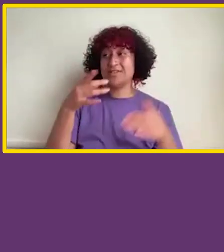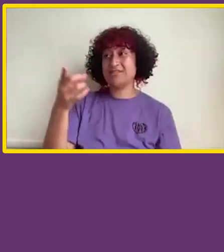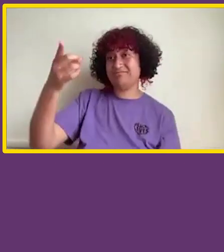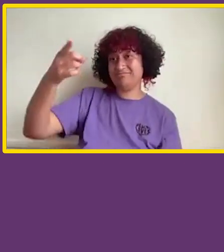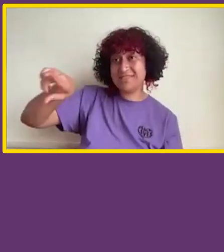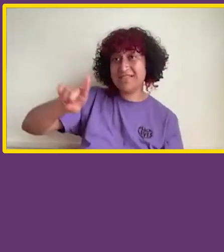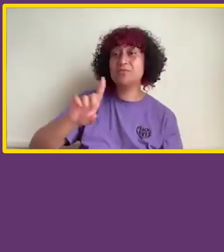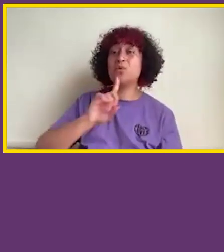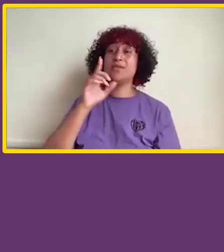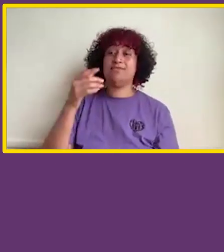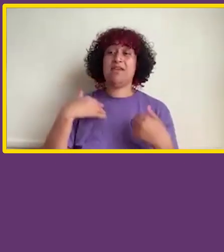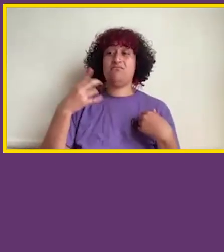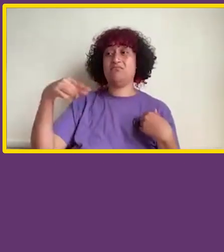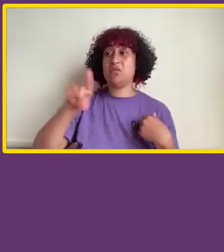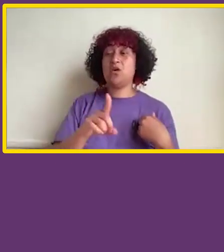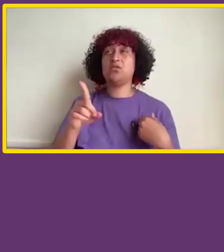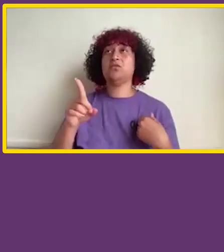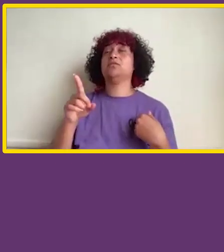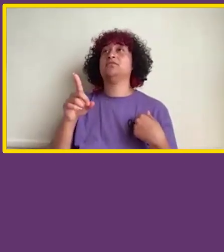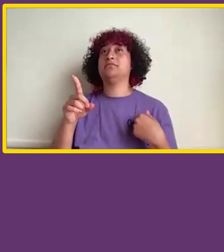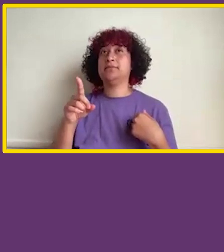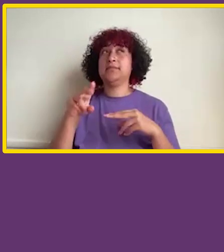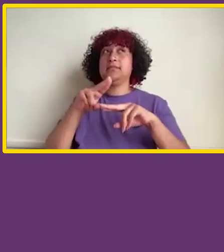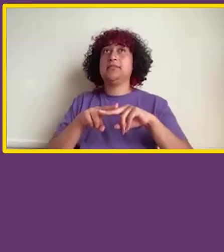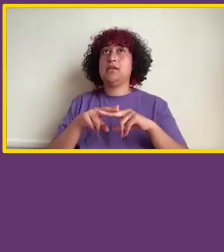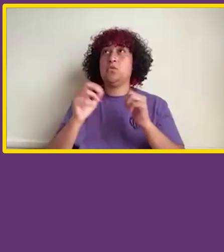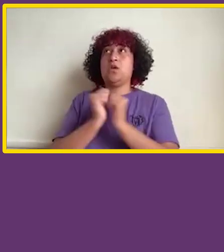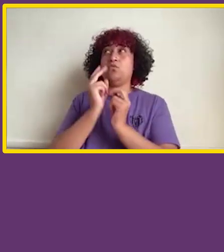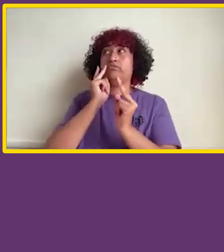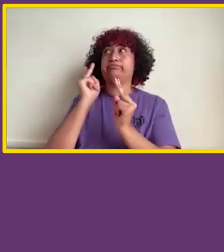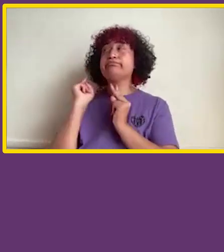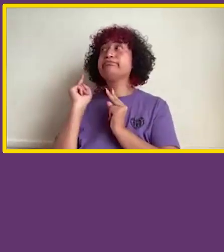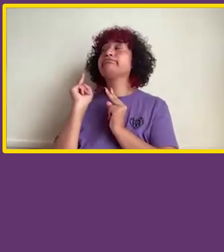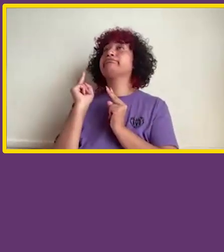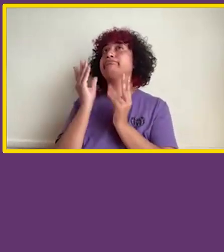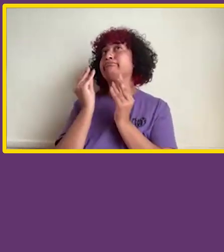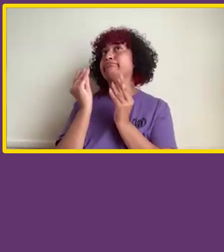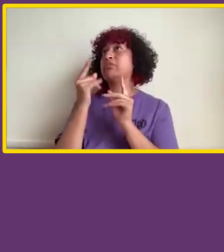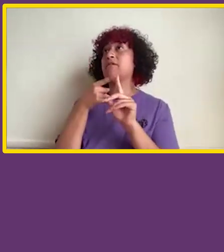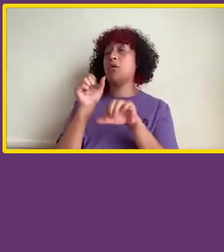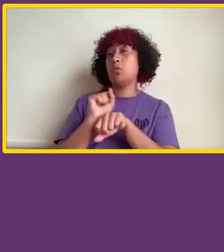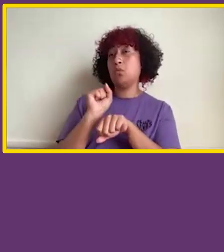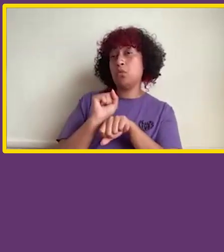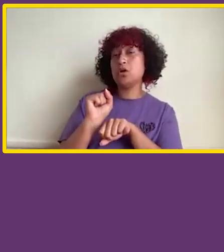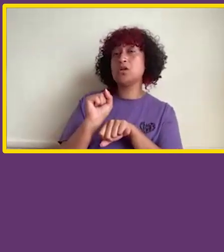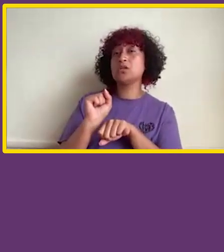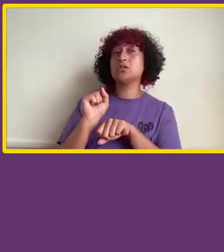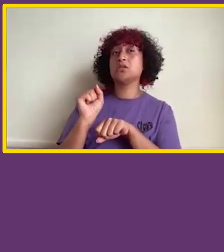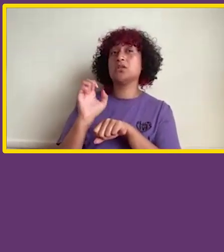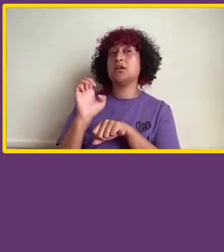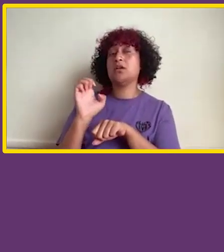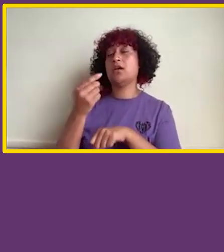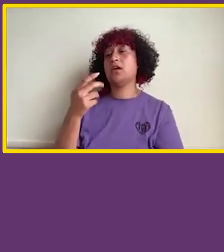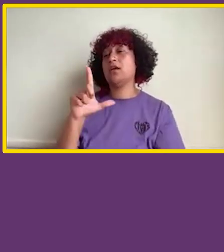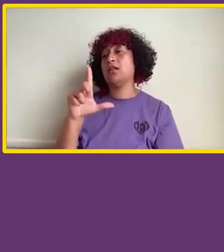and really have them sit in a moment of reflection, because from the work that Eliana